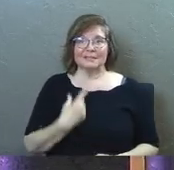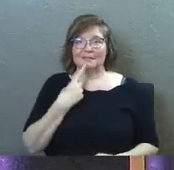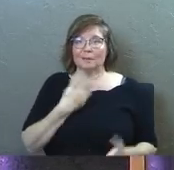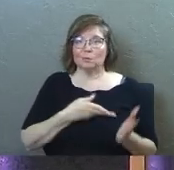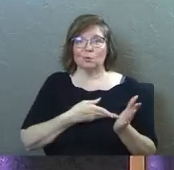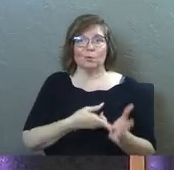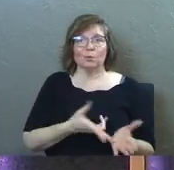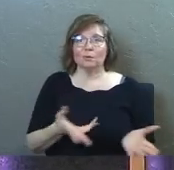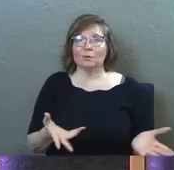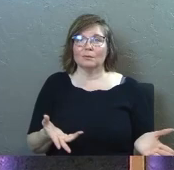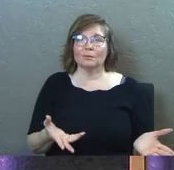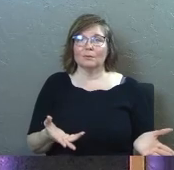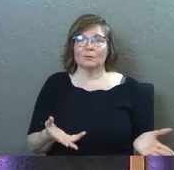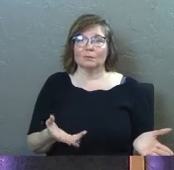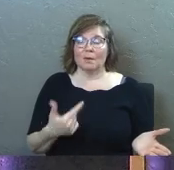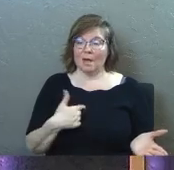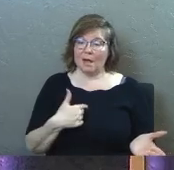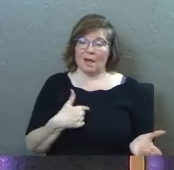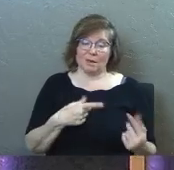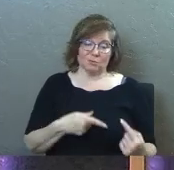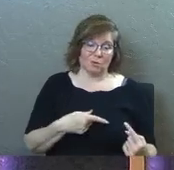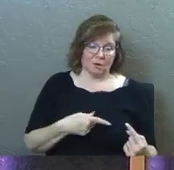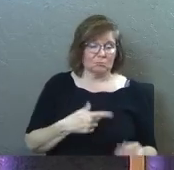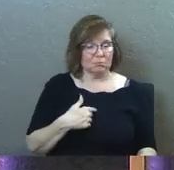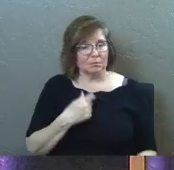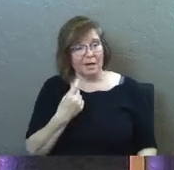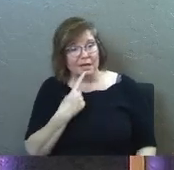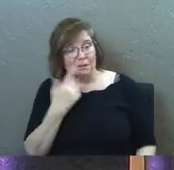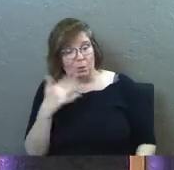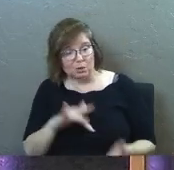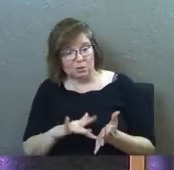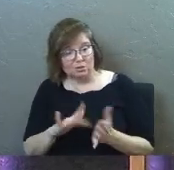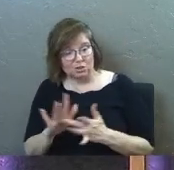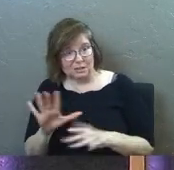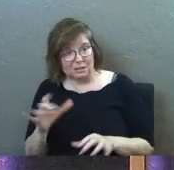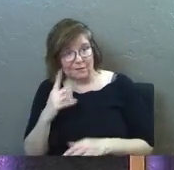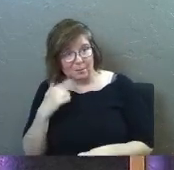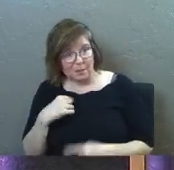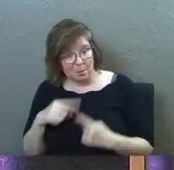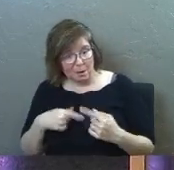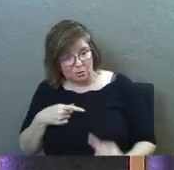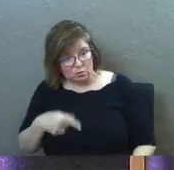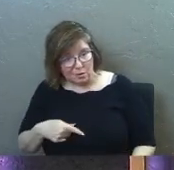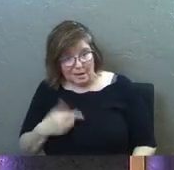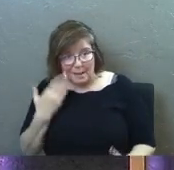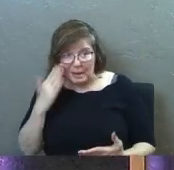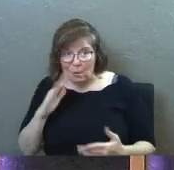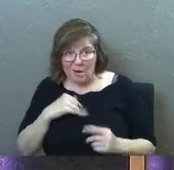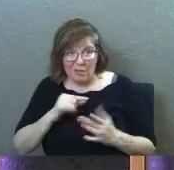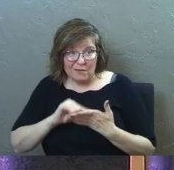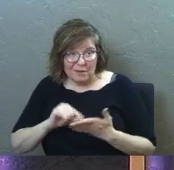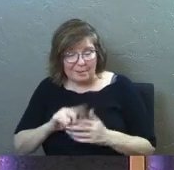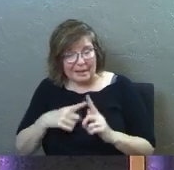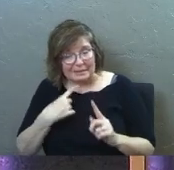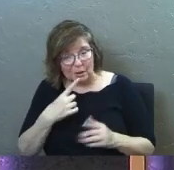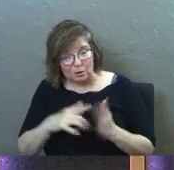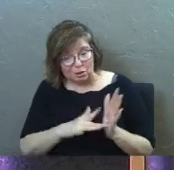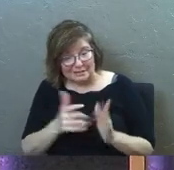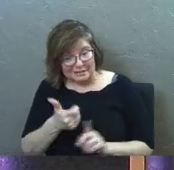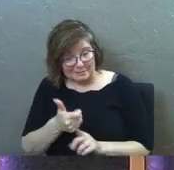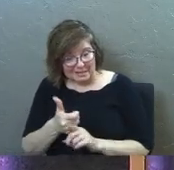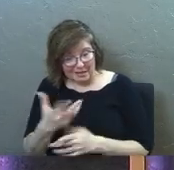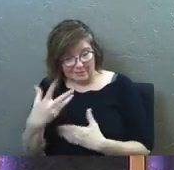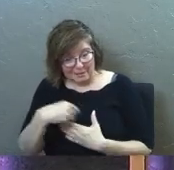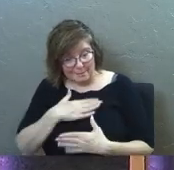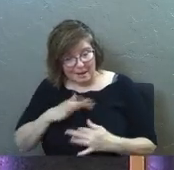the truth. I'm struggling. Well, I can tell you what Jesus has done for me. I may not know all the verses, but I can tell you what Jesus has